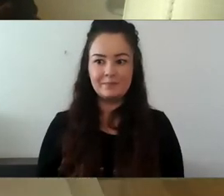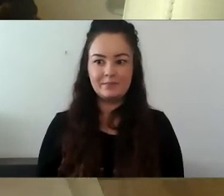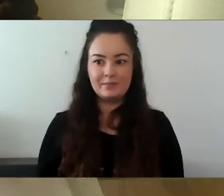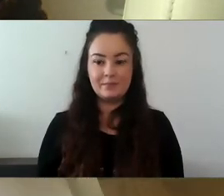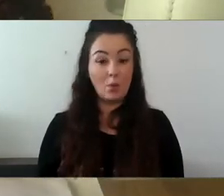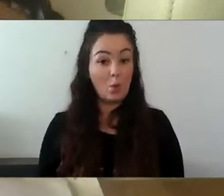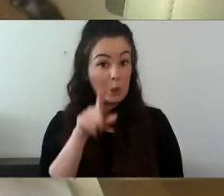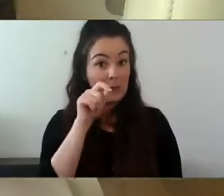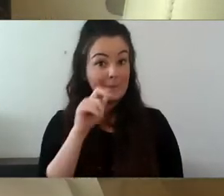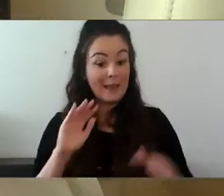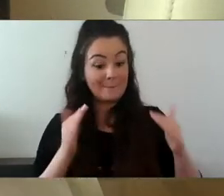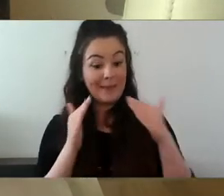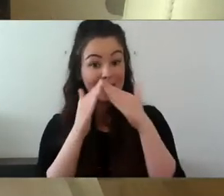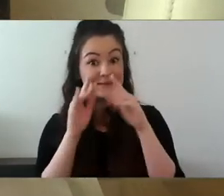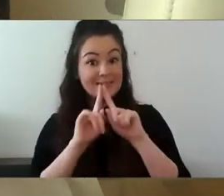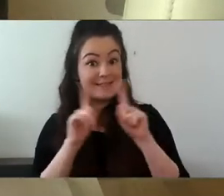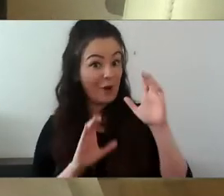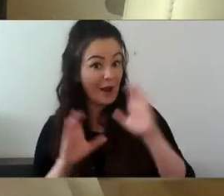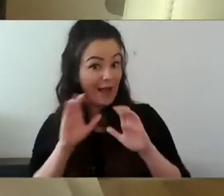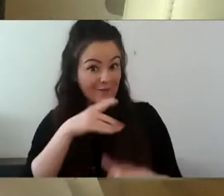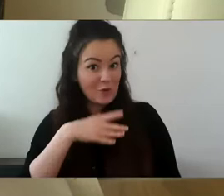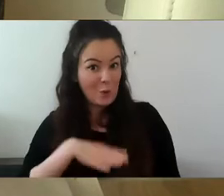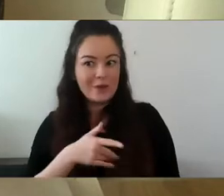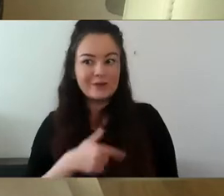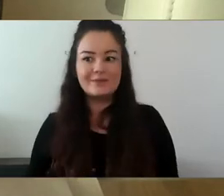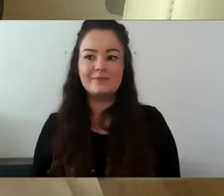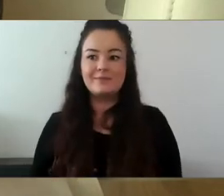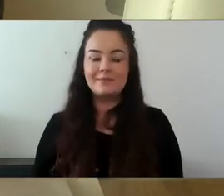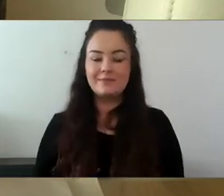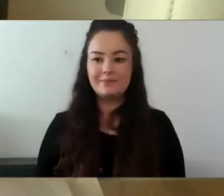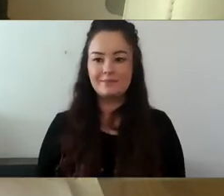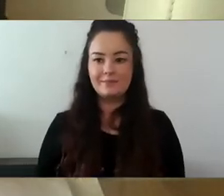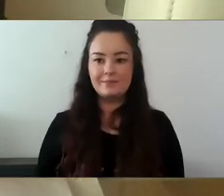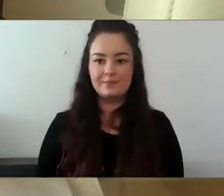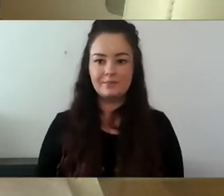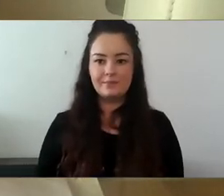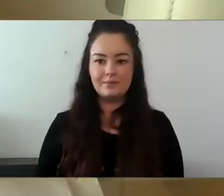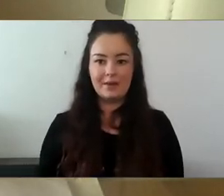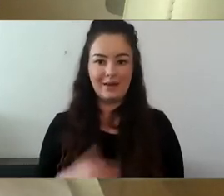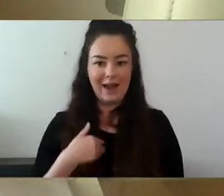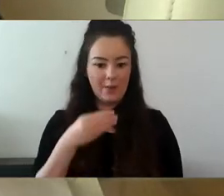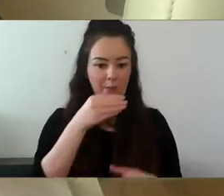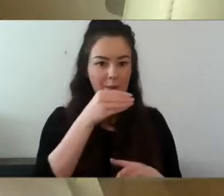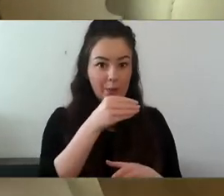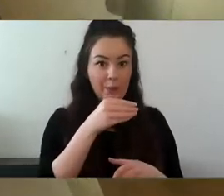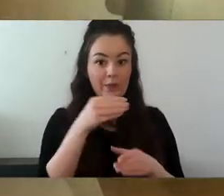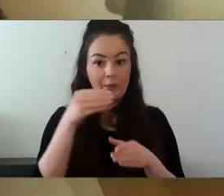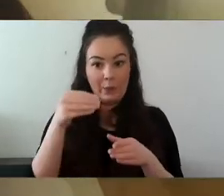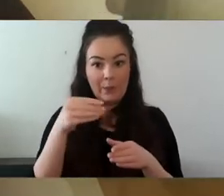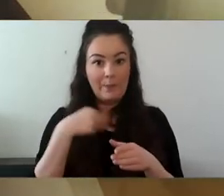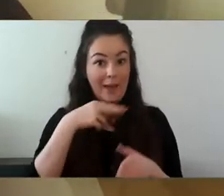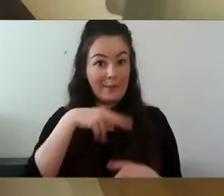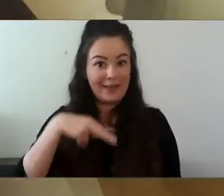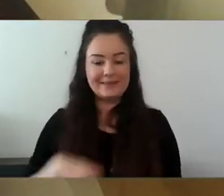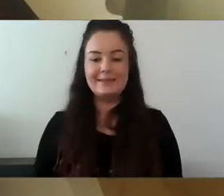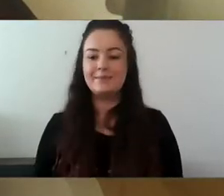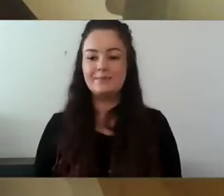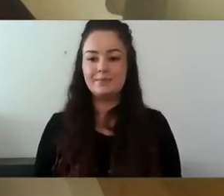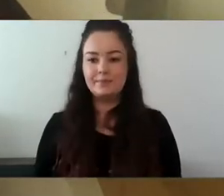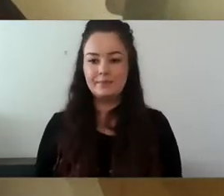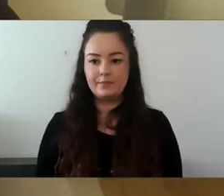you could do the mountains in different colours if you like. So I'm just going to squeeze out some of my paint.